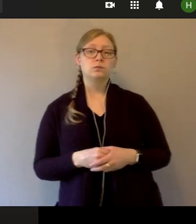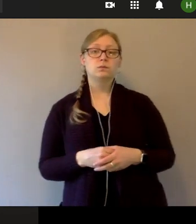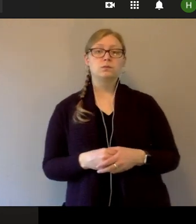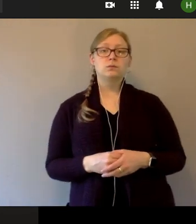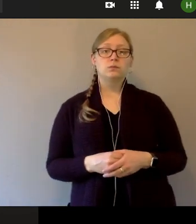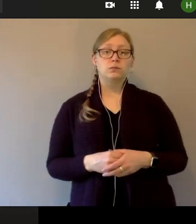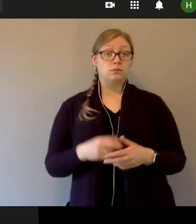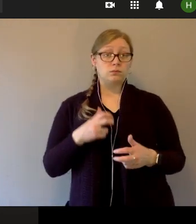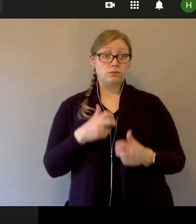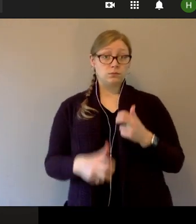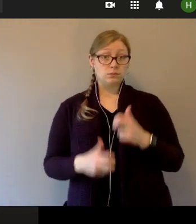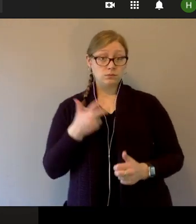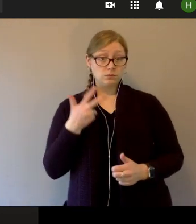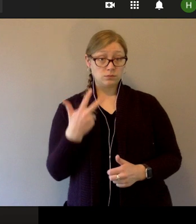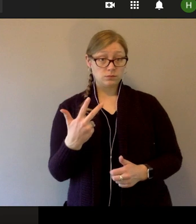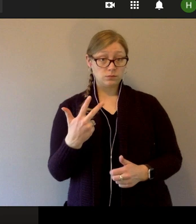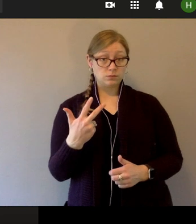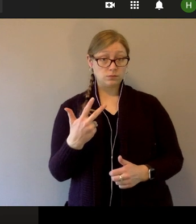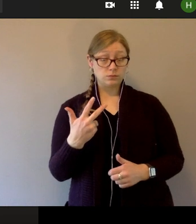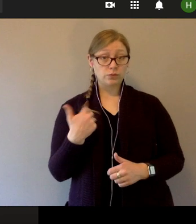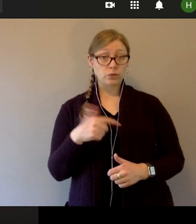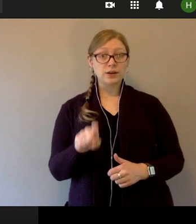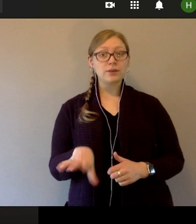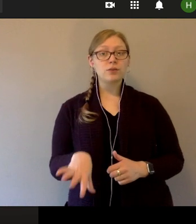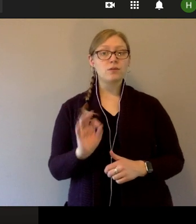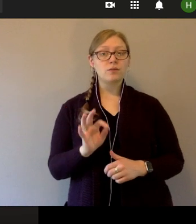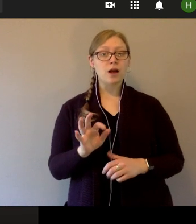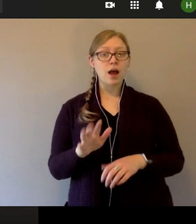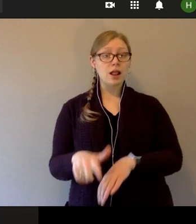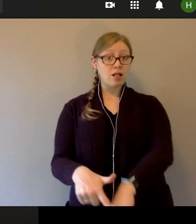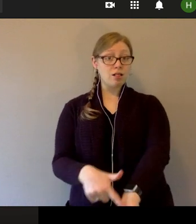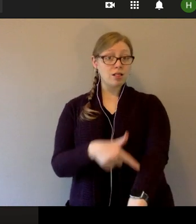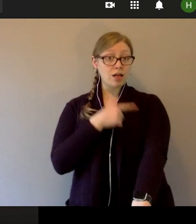Problem 3, they want us to find the length of the hypotenuse.